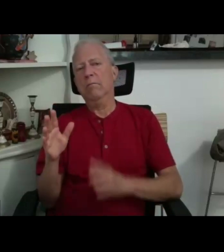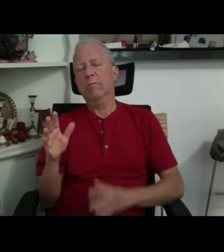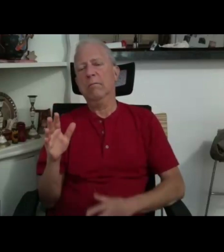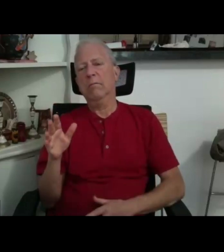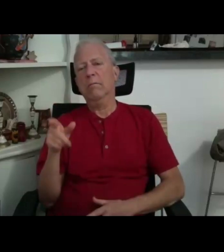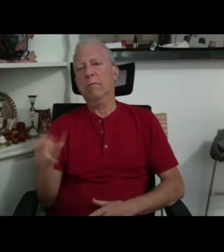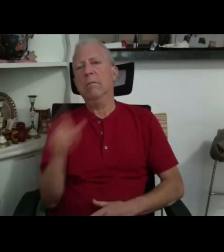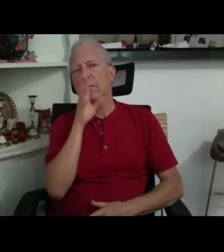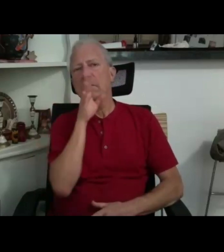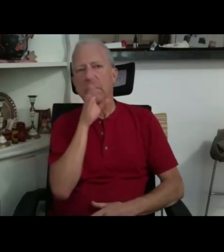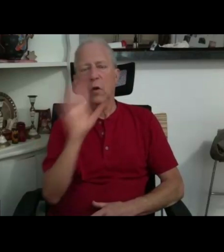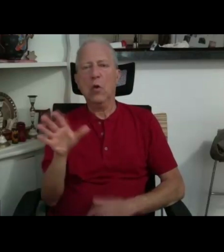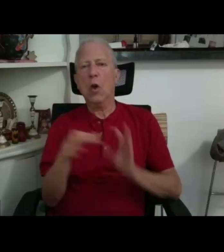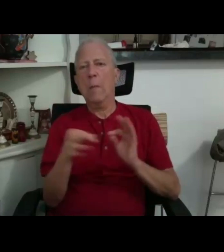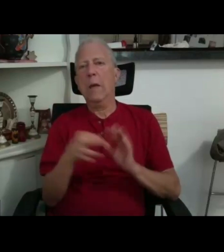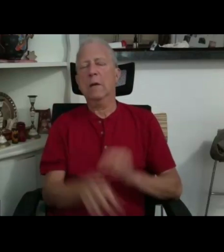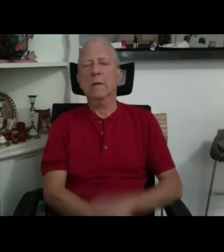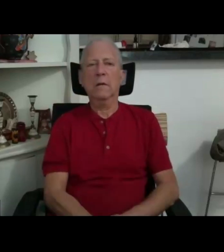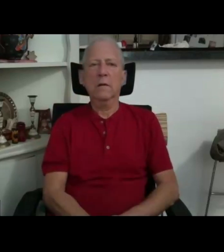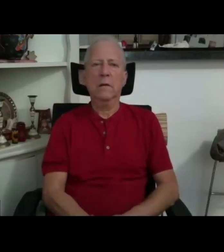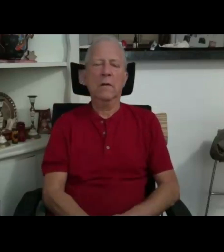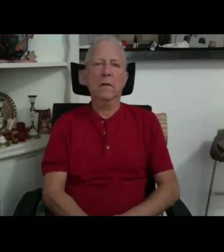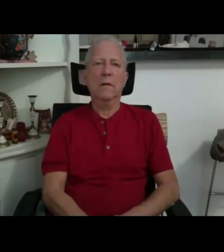you can say the comment if you'd like.